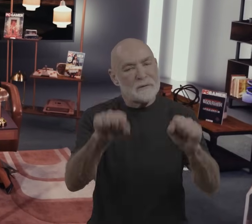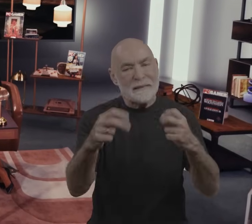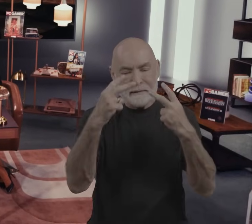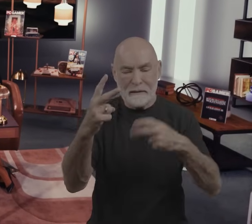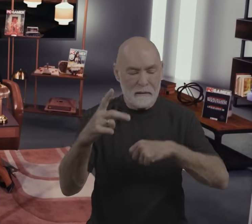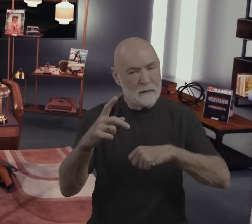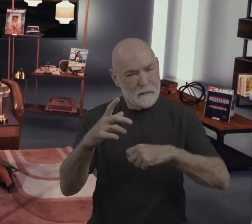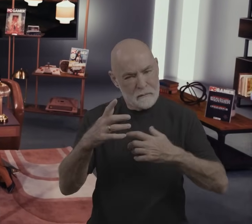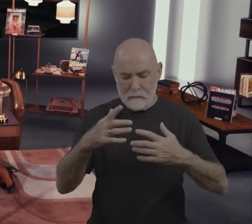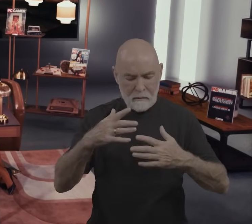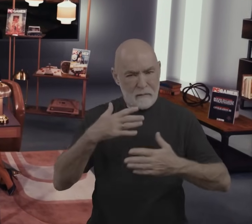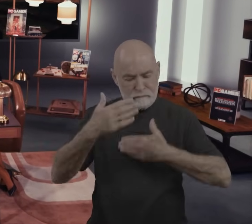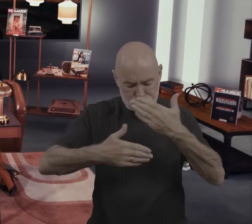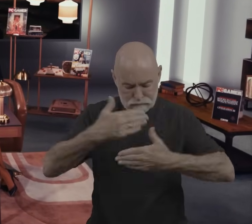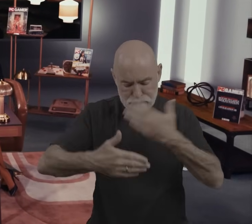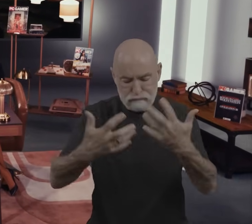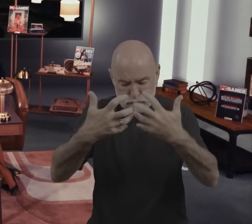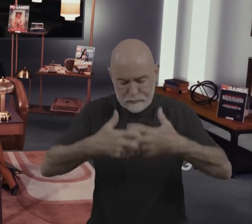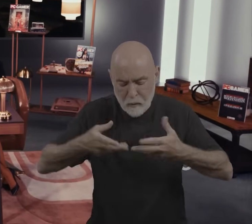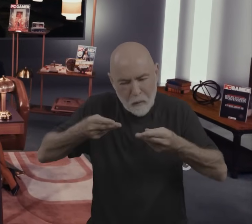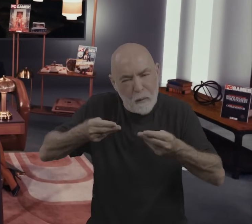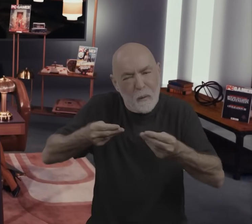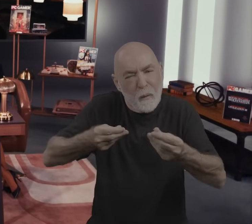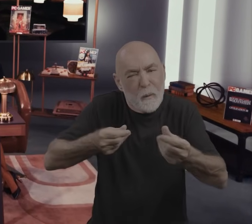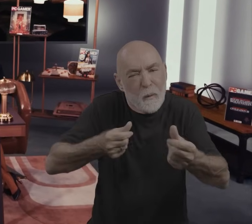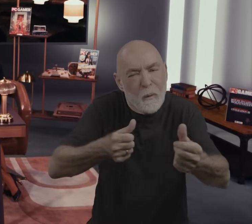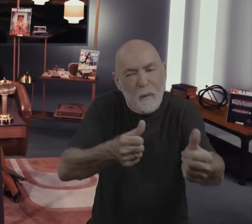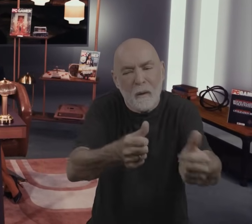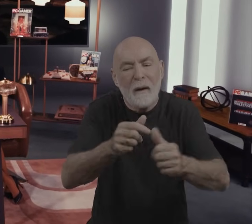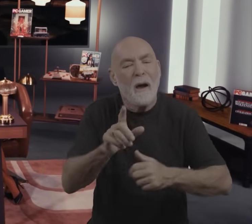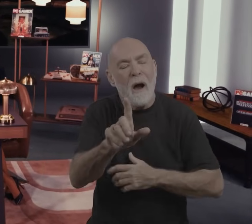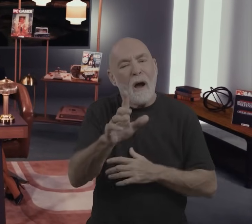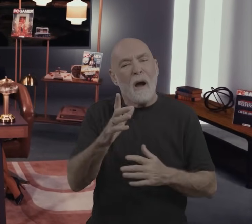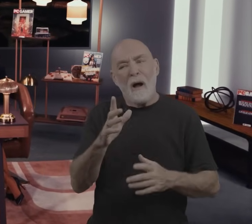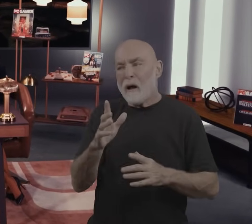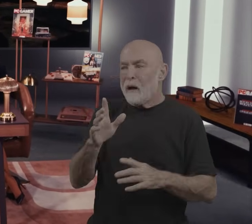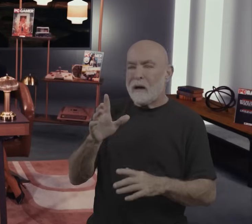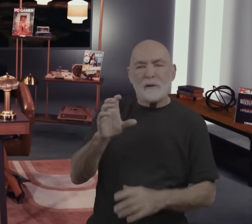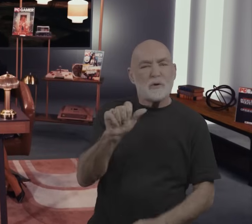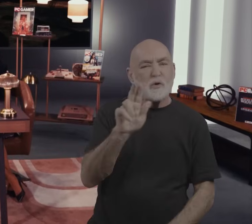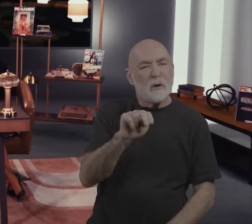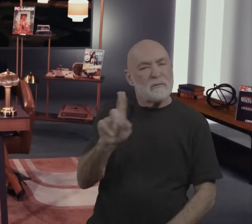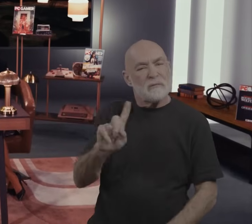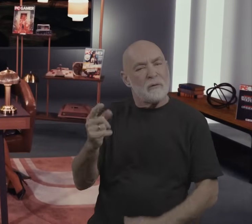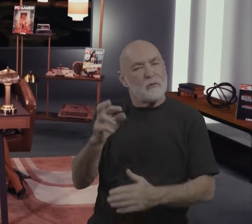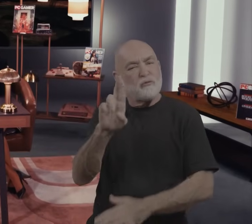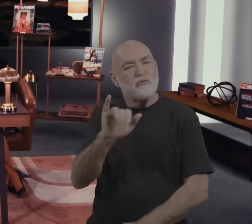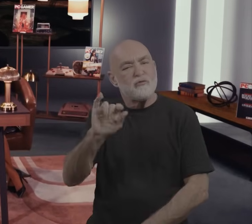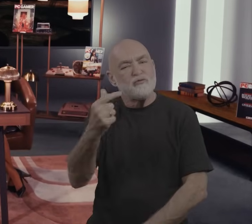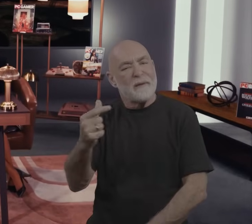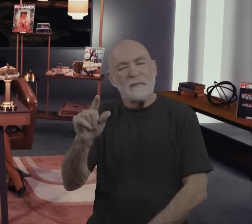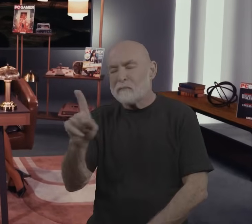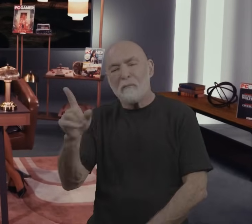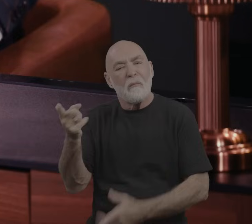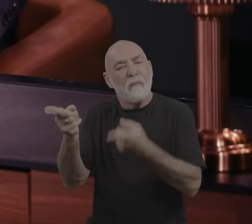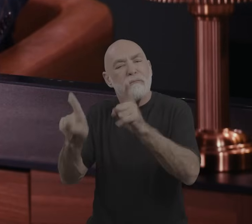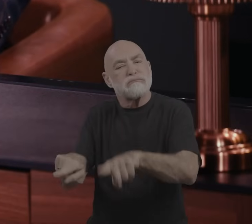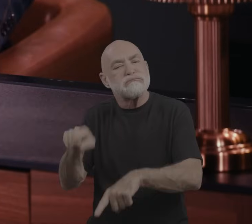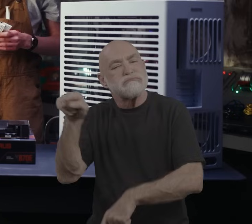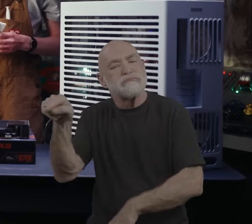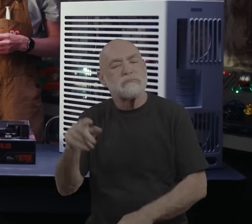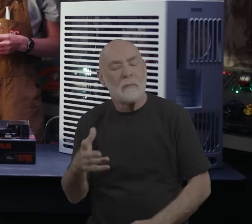you can see, we are running a fine-tuned engine of gaming goodness. Oh, speaking of, Sean, what's going on with the rig? Let's find